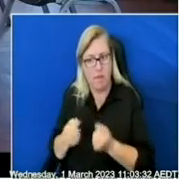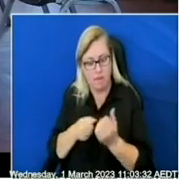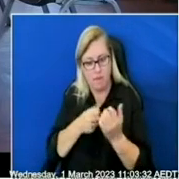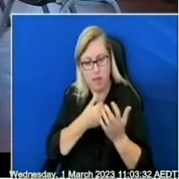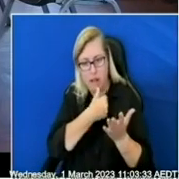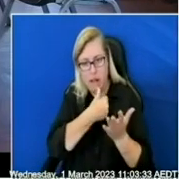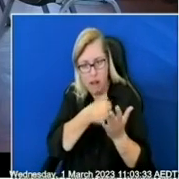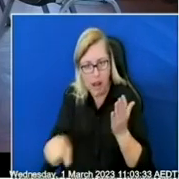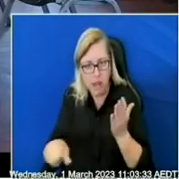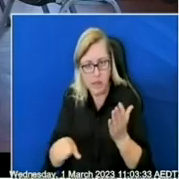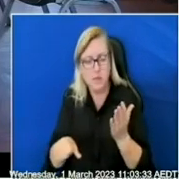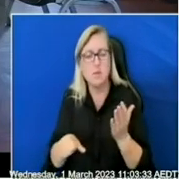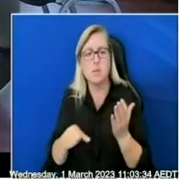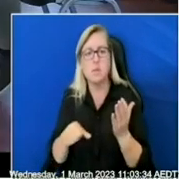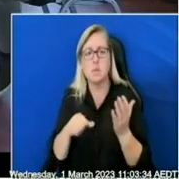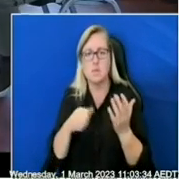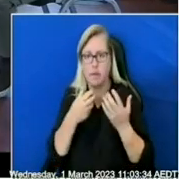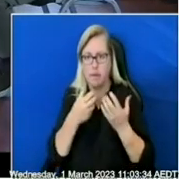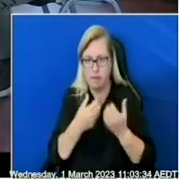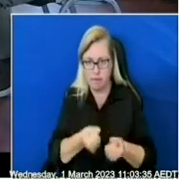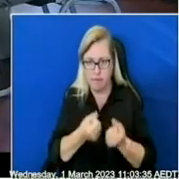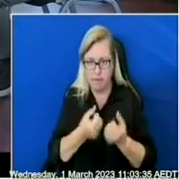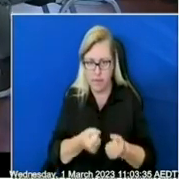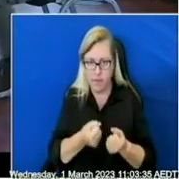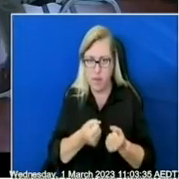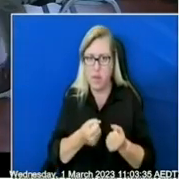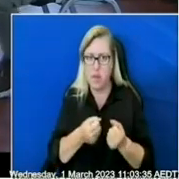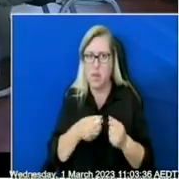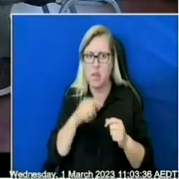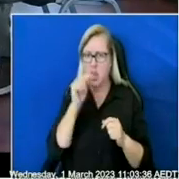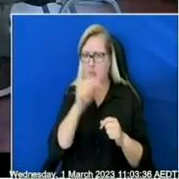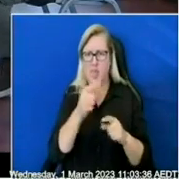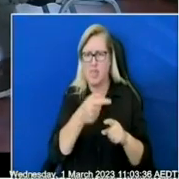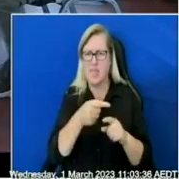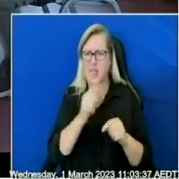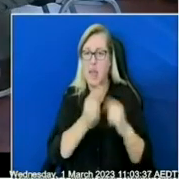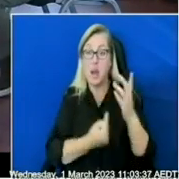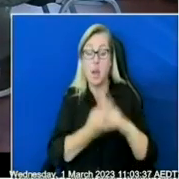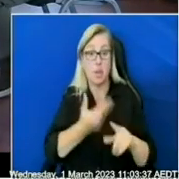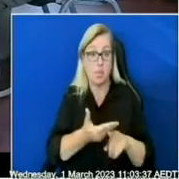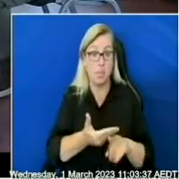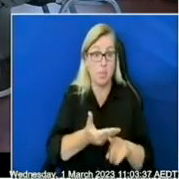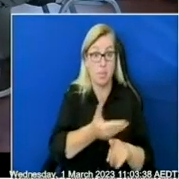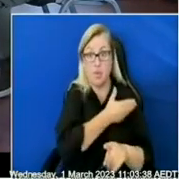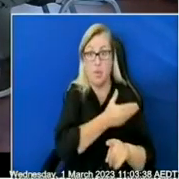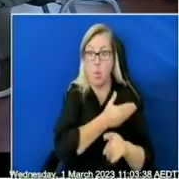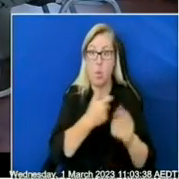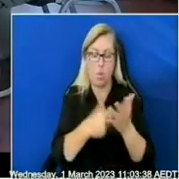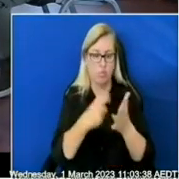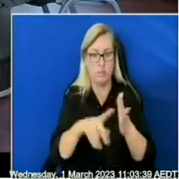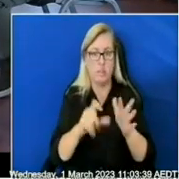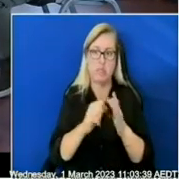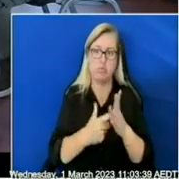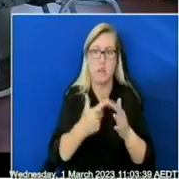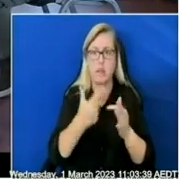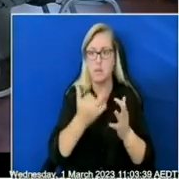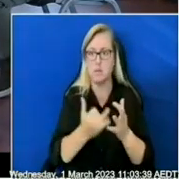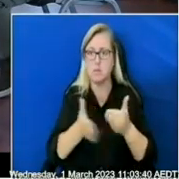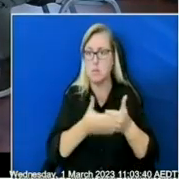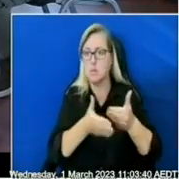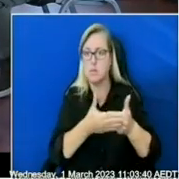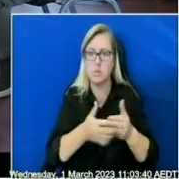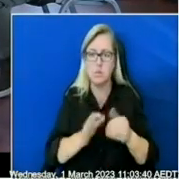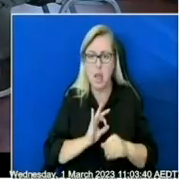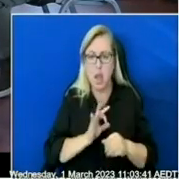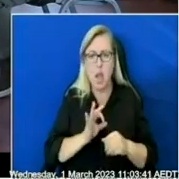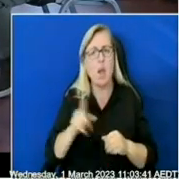what you did back in the day. This is pre anything around redress. It was none of that. Mum just wanted her records. Might so it's got her